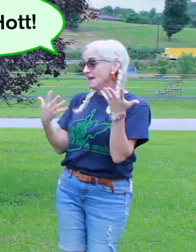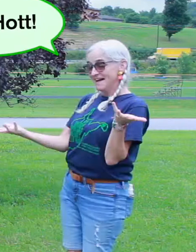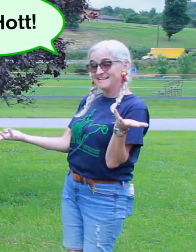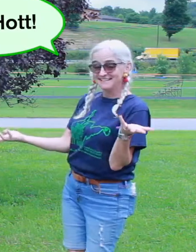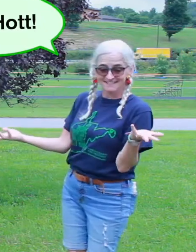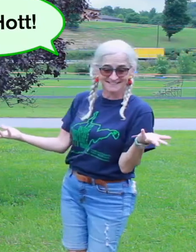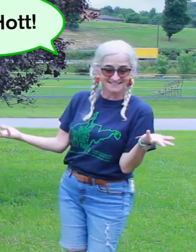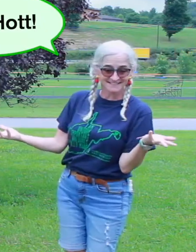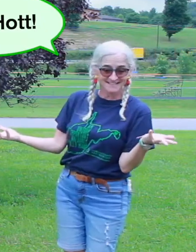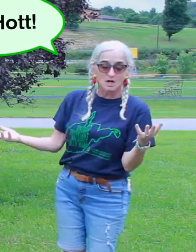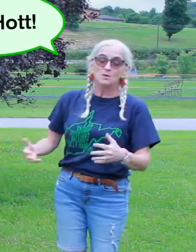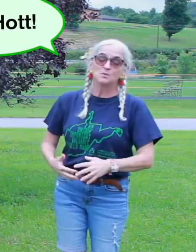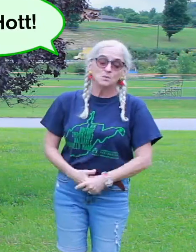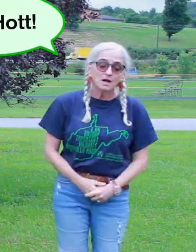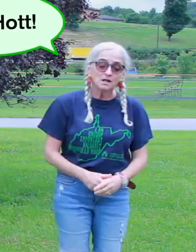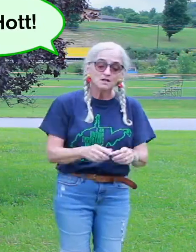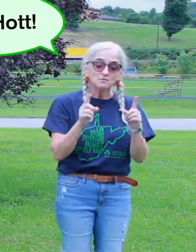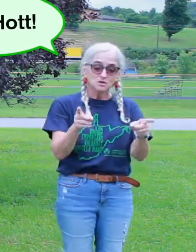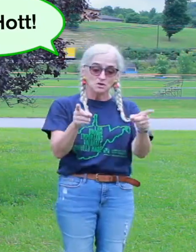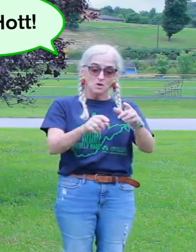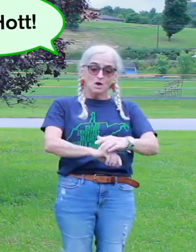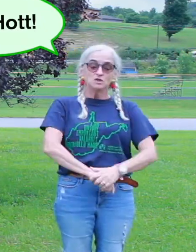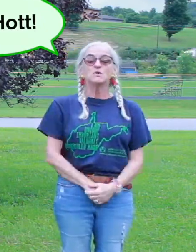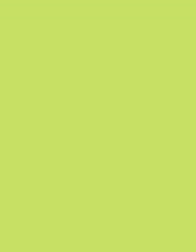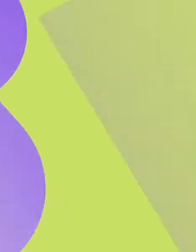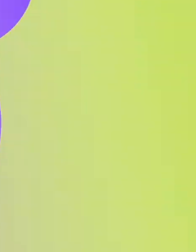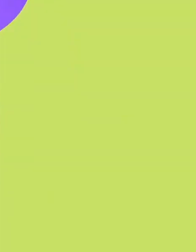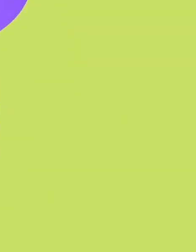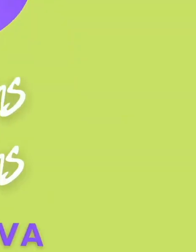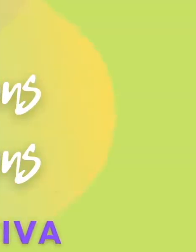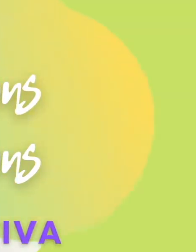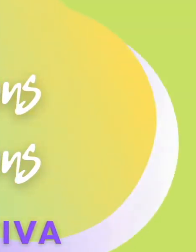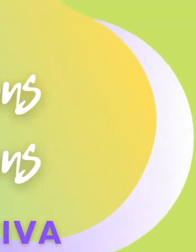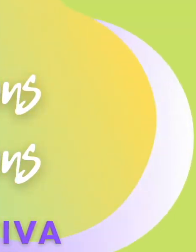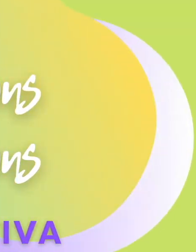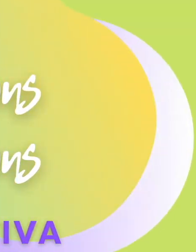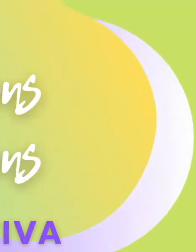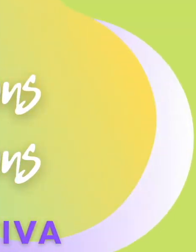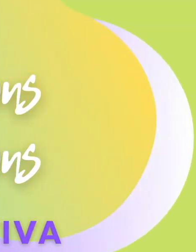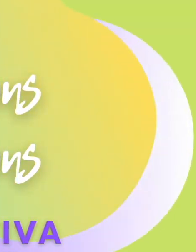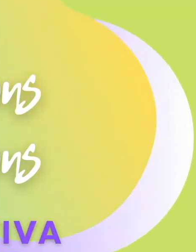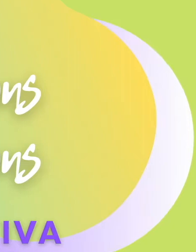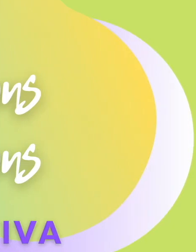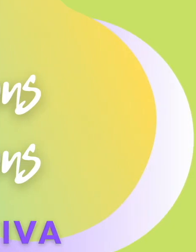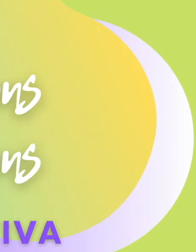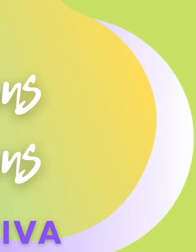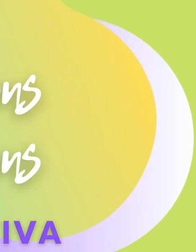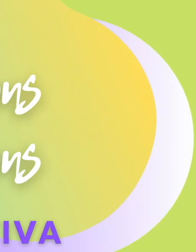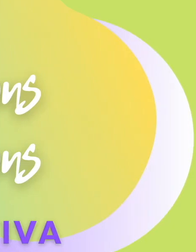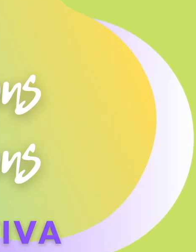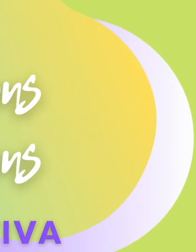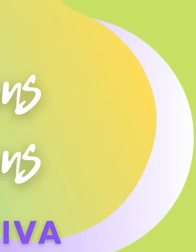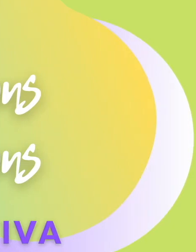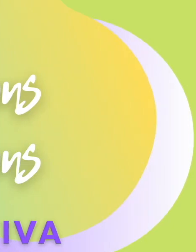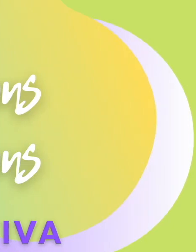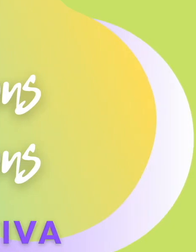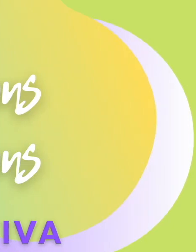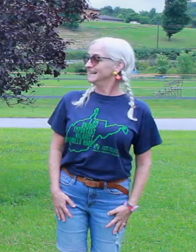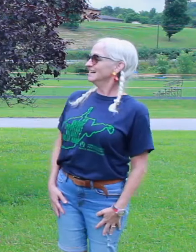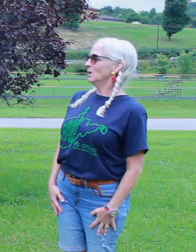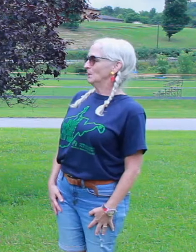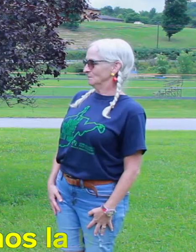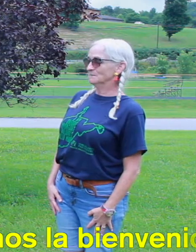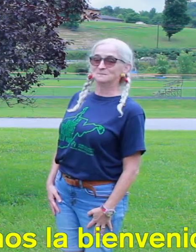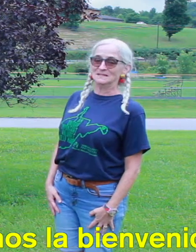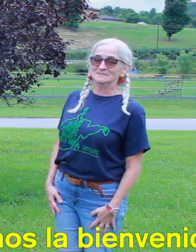Hot and Miss Shayma, we welcome you to our positive action weekly lesson. La señora